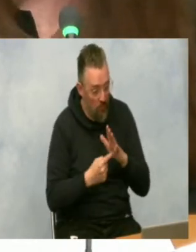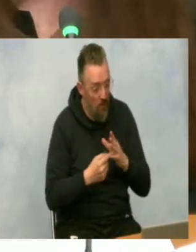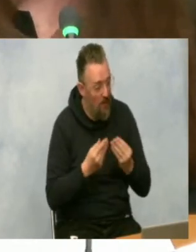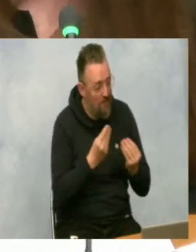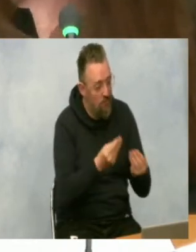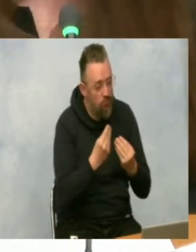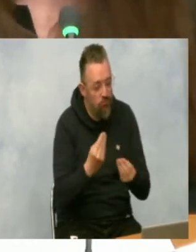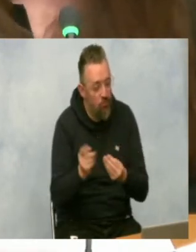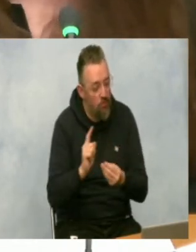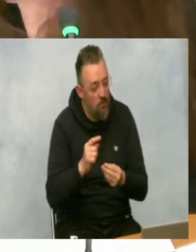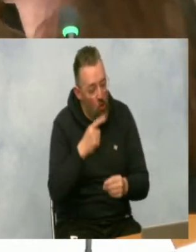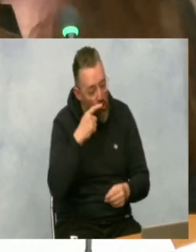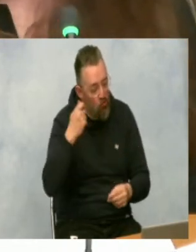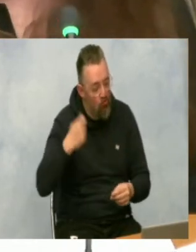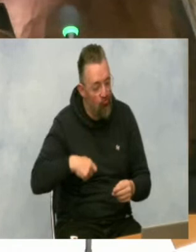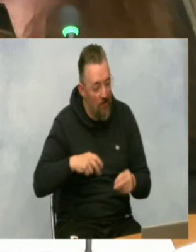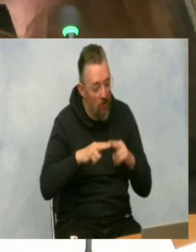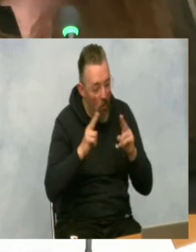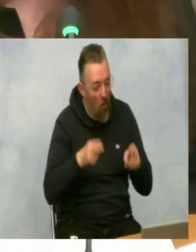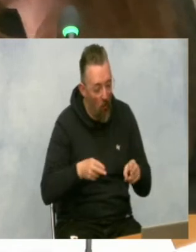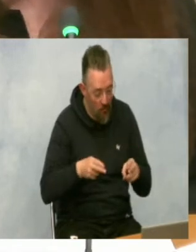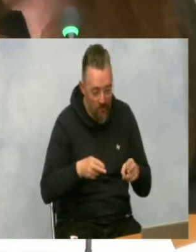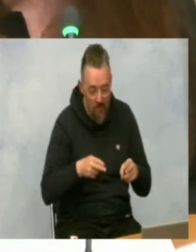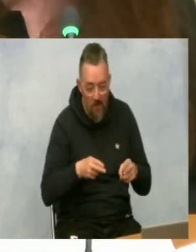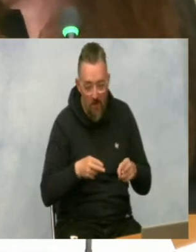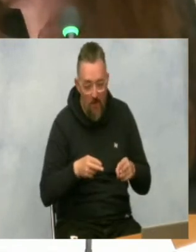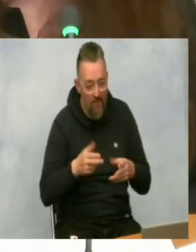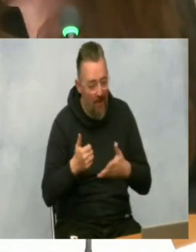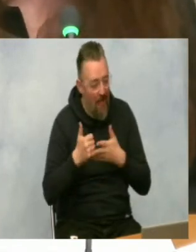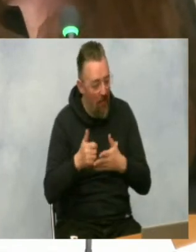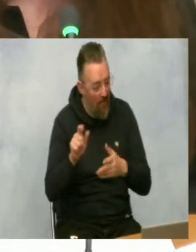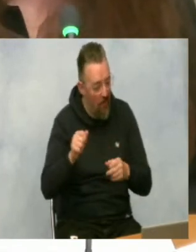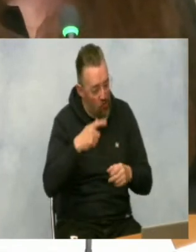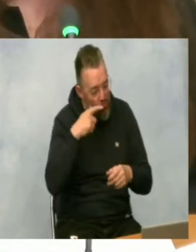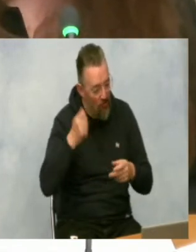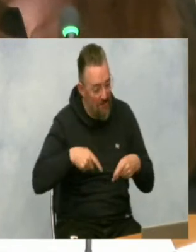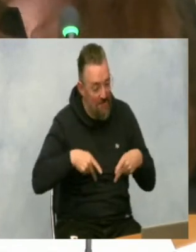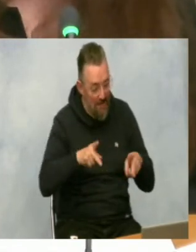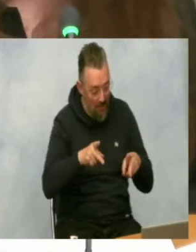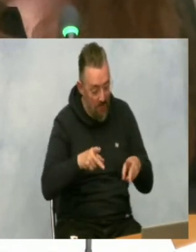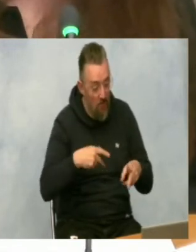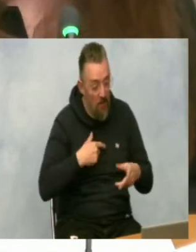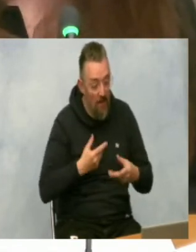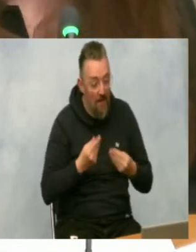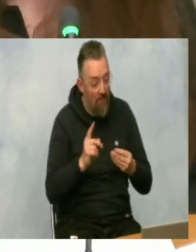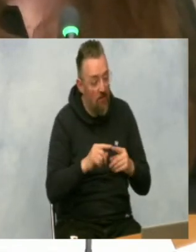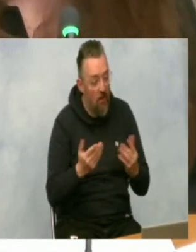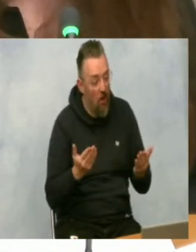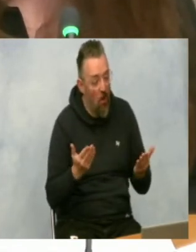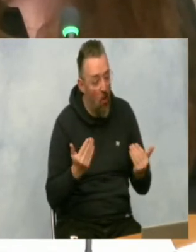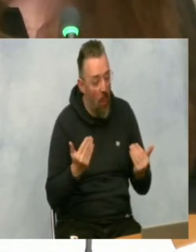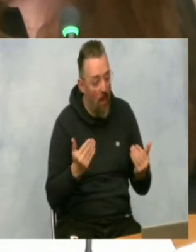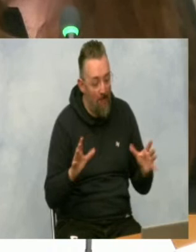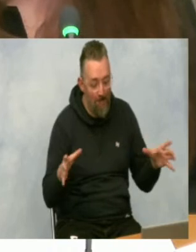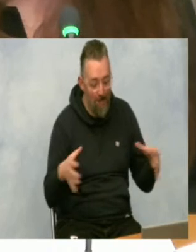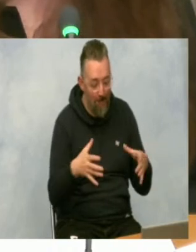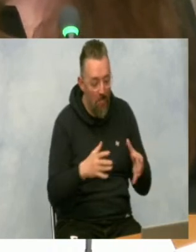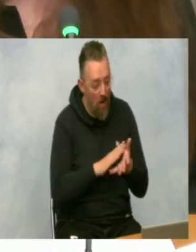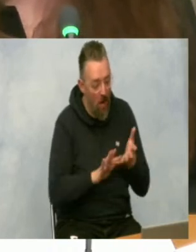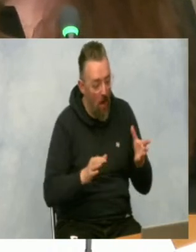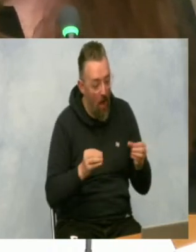Ukraine scheme and the Scottish Super Sponsor scheme. We operate welcome hubs on behalf of the Scottish Government, providing